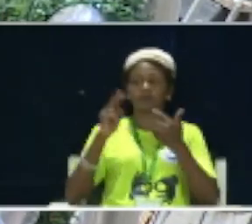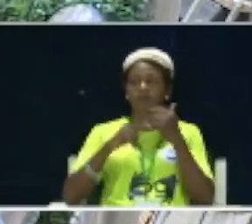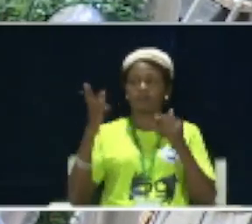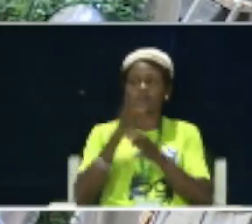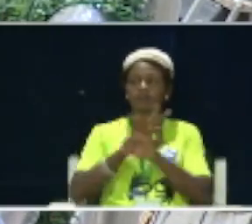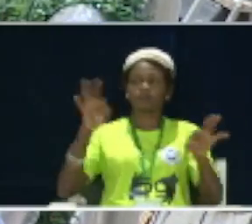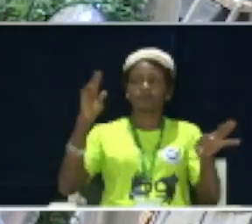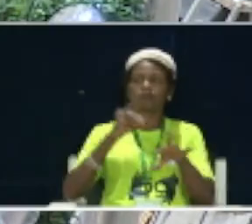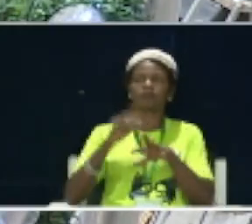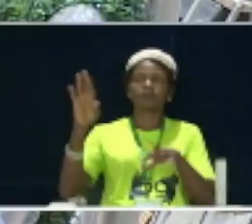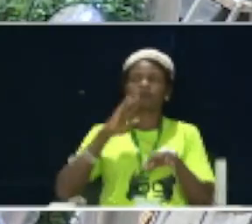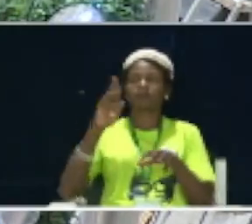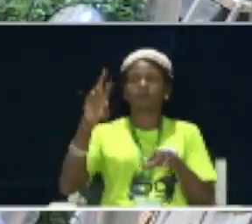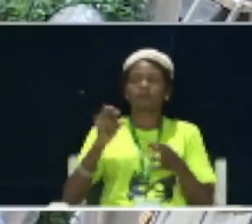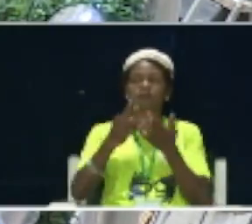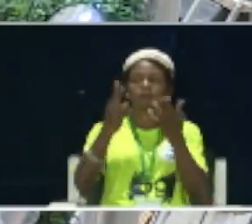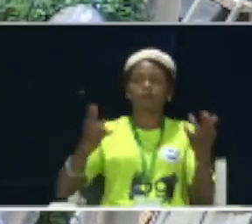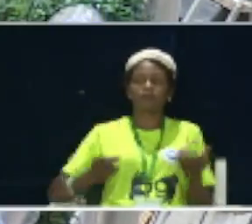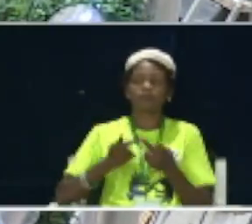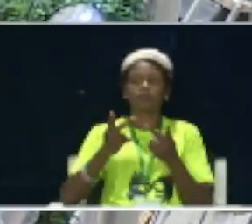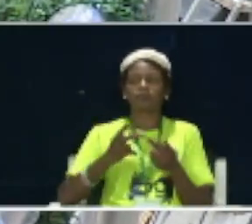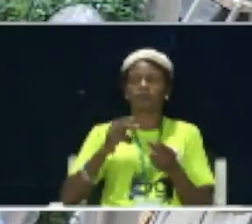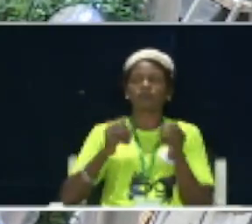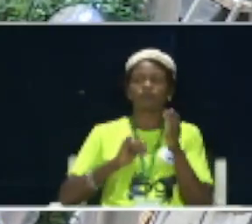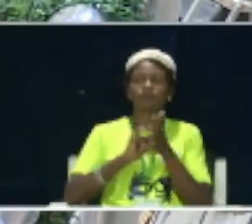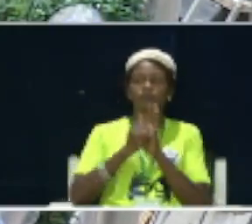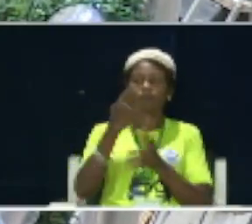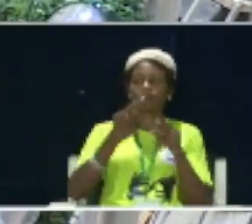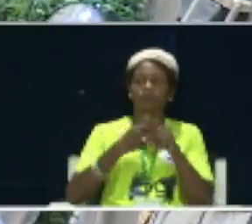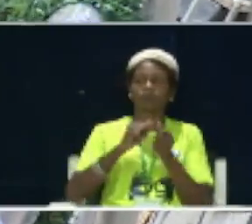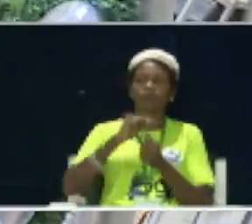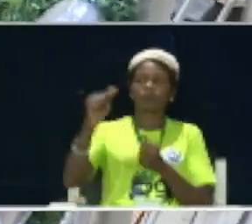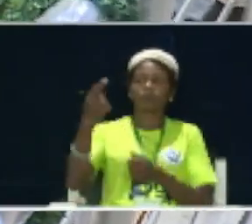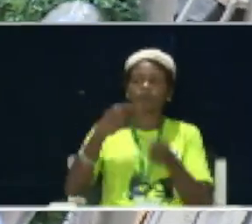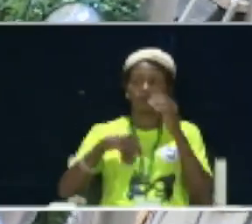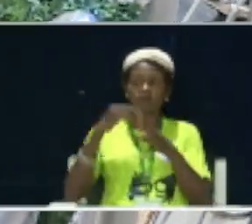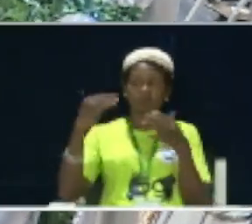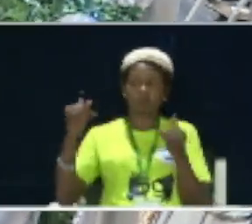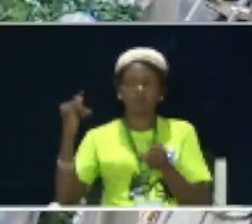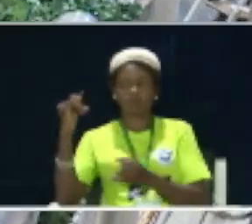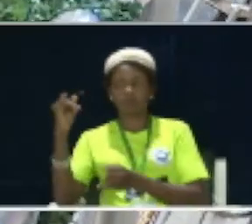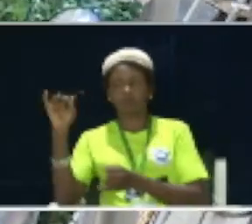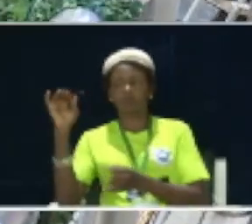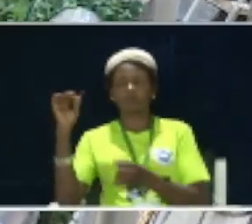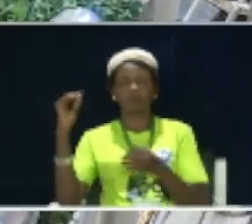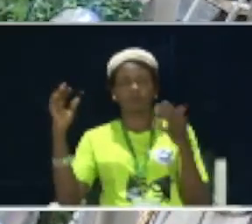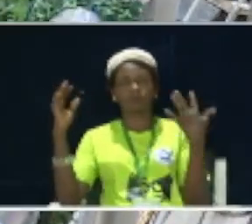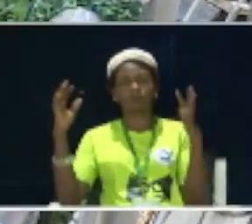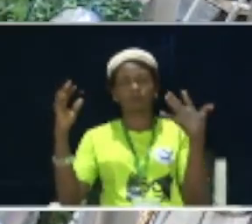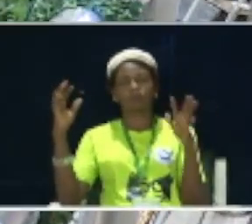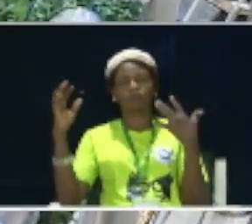freedom, there is repositioning. Those of you coming from my far left, keep on coming. Thank you. I see you running.